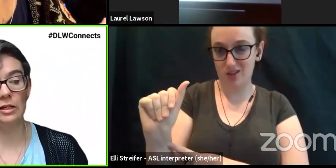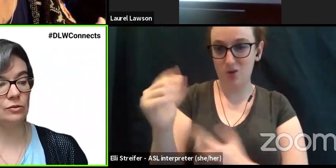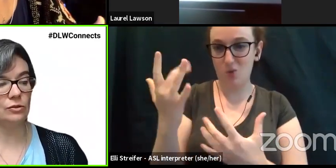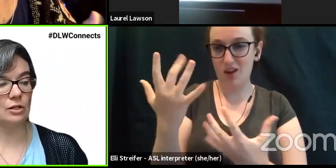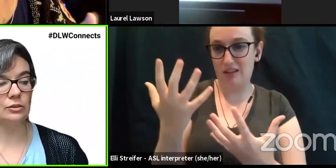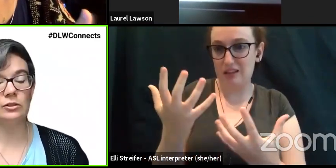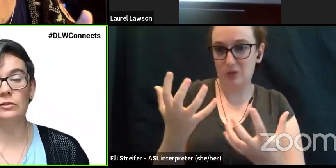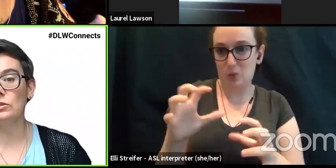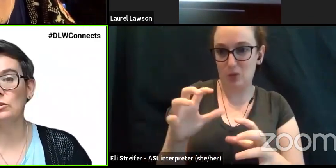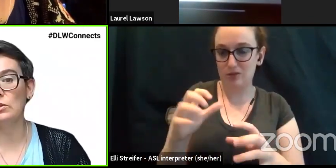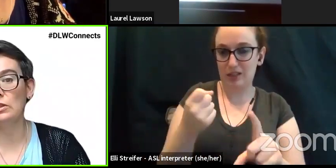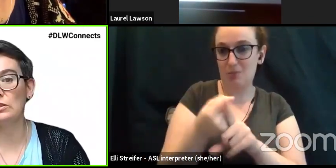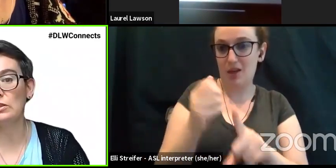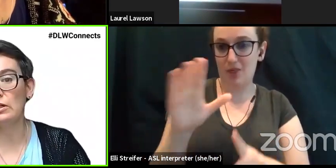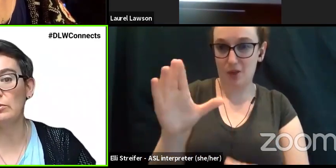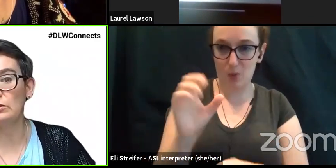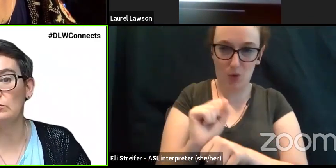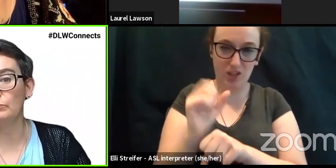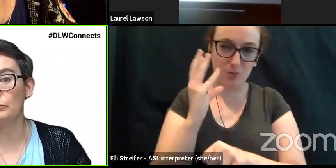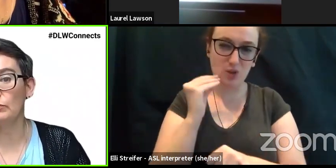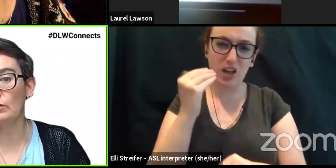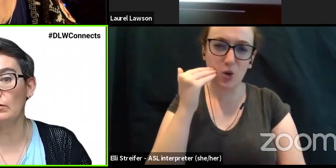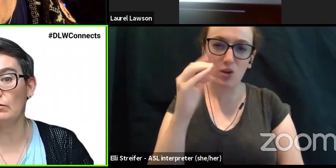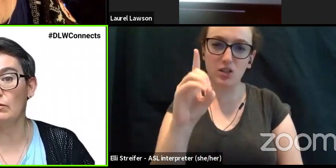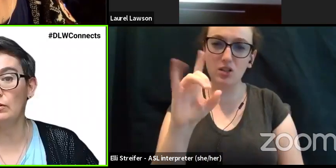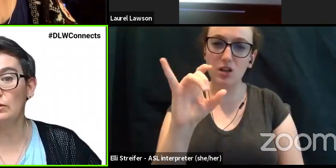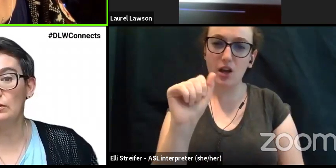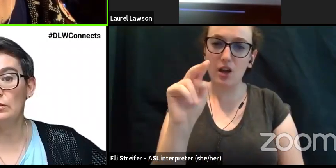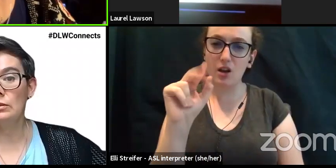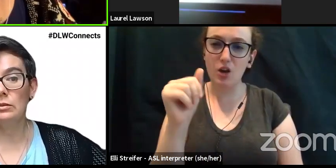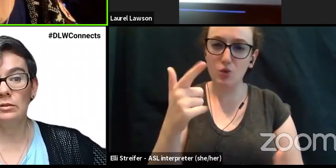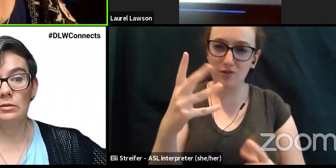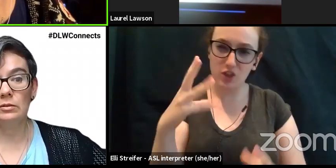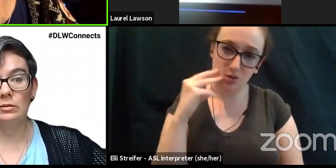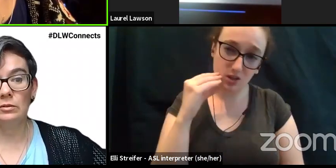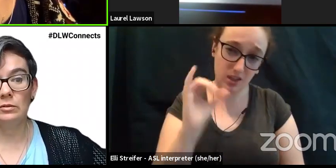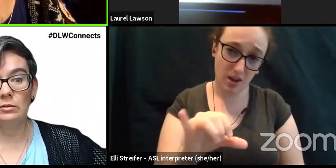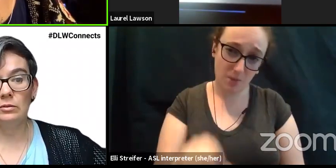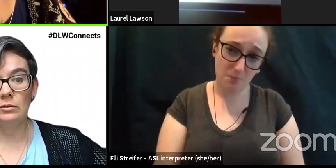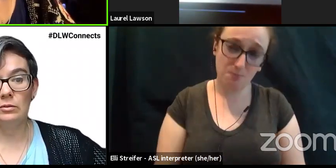Diana, I know you talked a little of your experience there, but. Yeah, definitely.